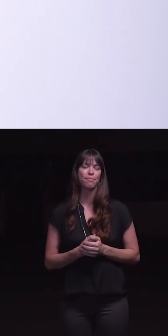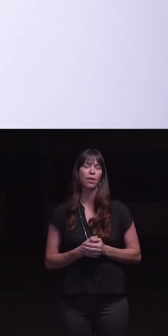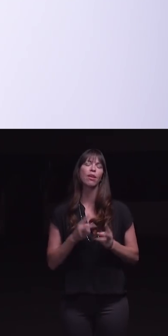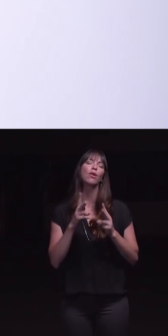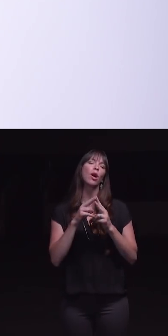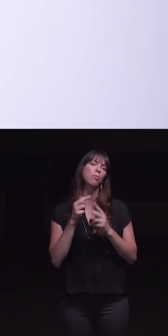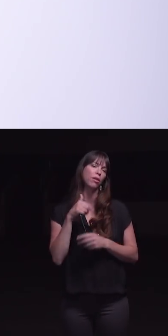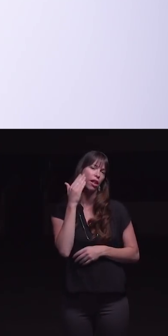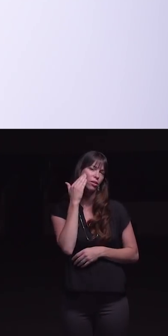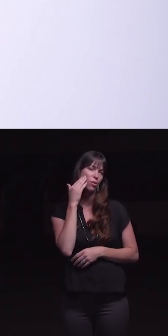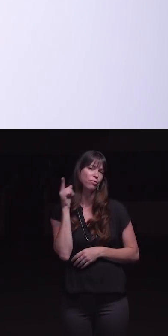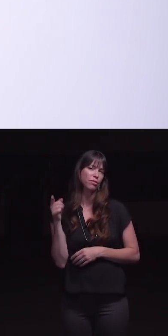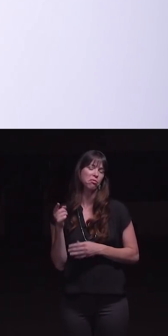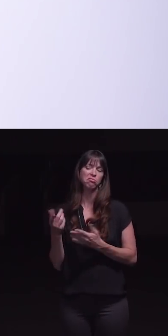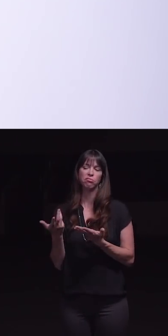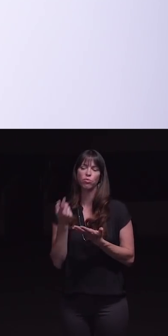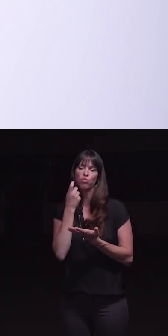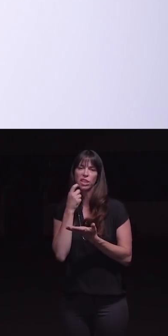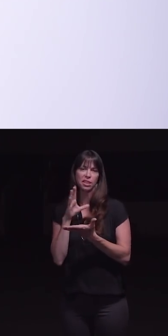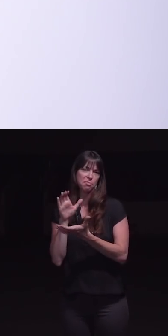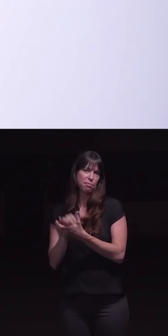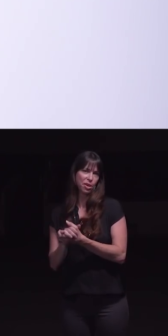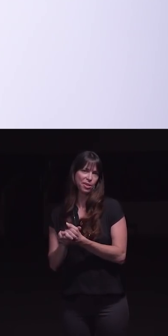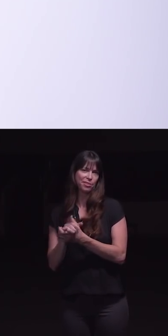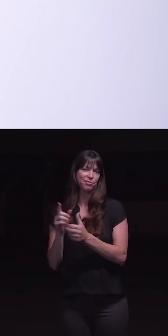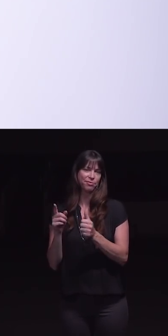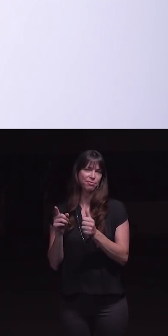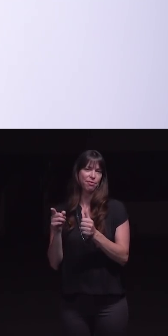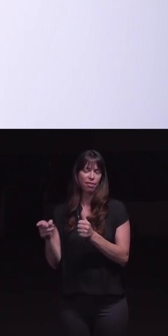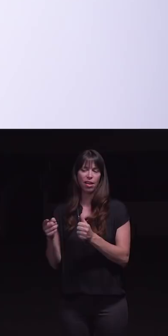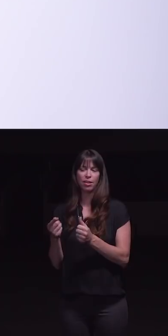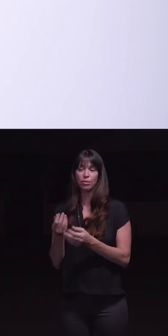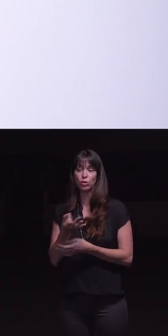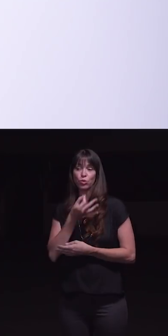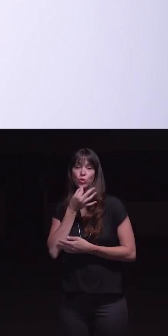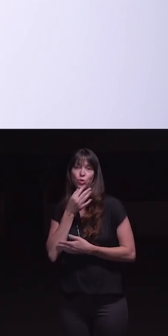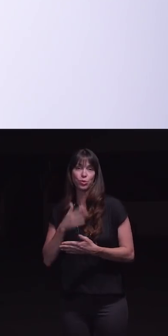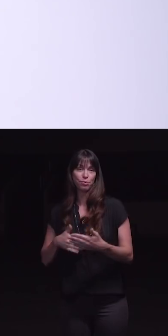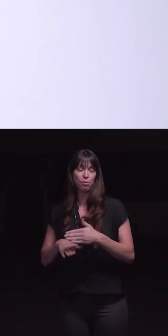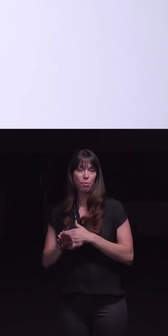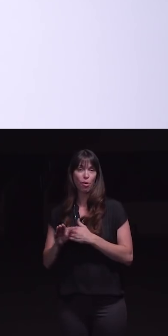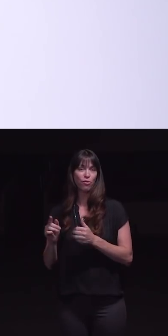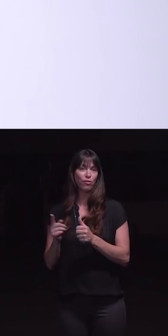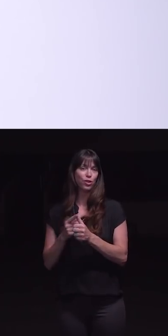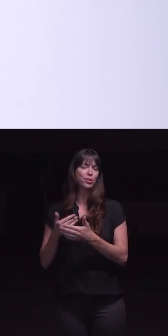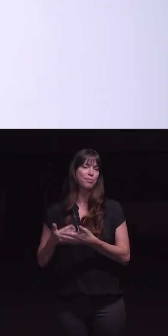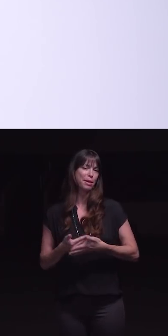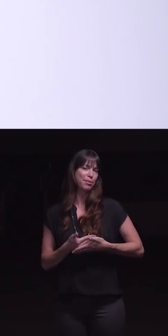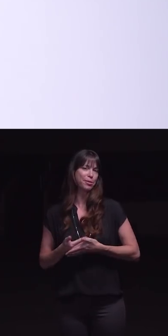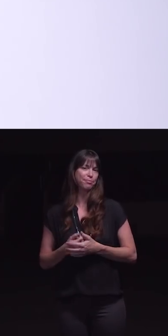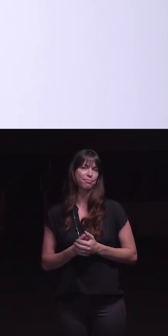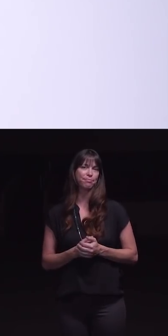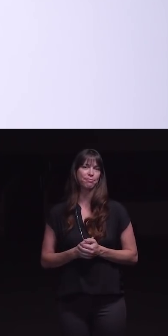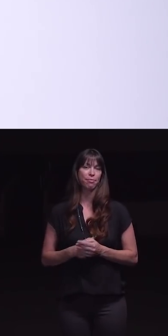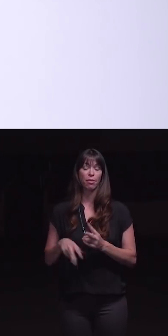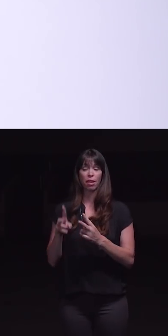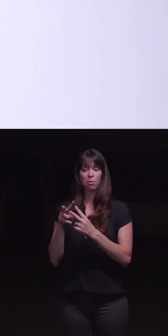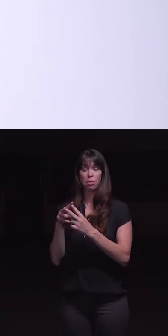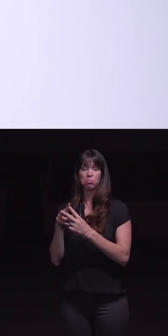know. They're newlyweds, and she's about to give birth to their first child. Neither of them had lost their